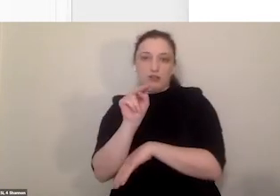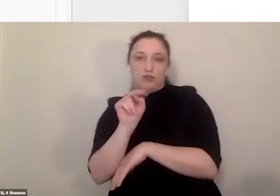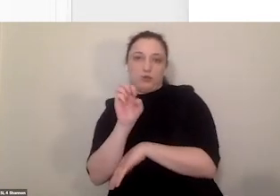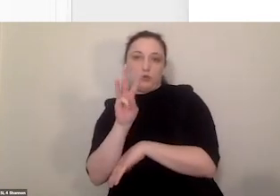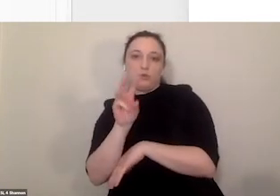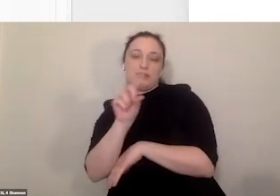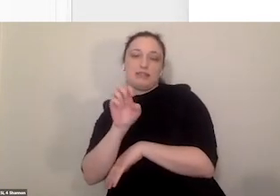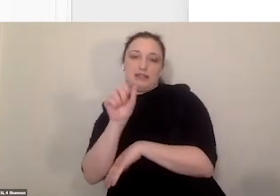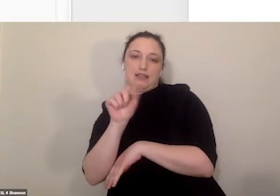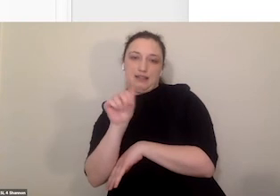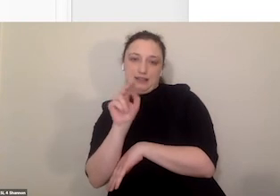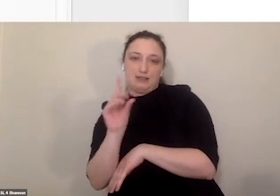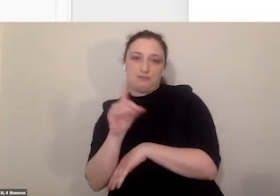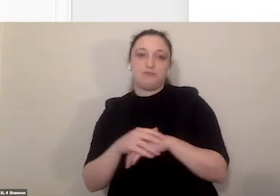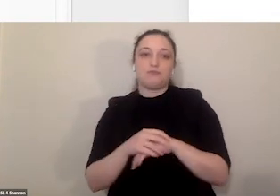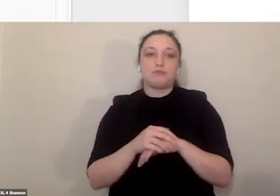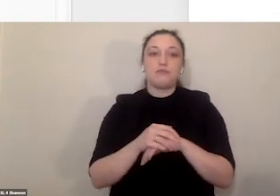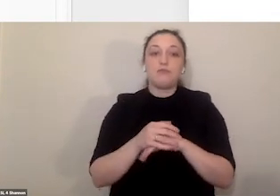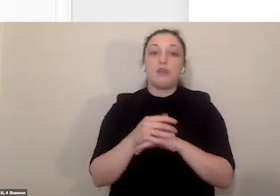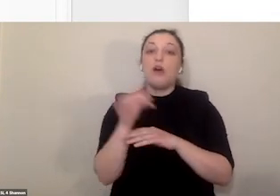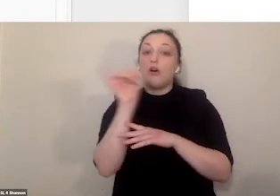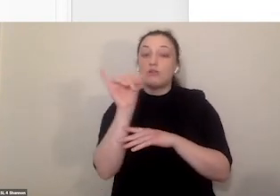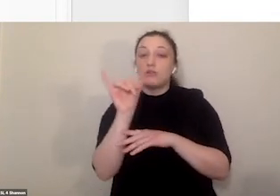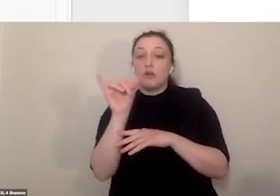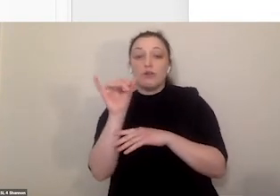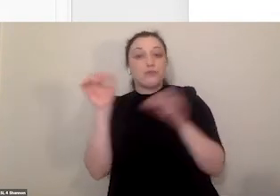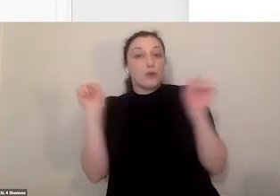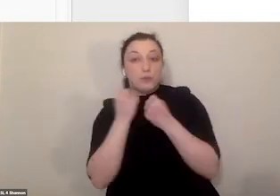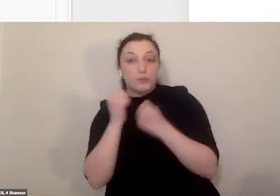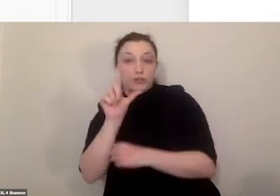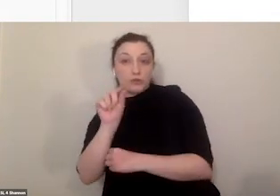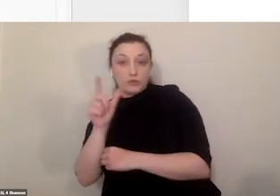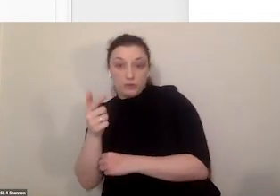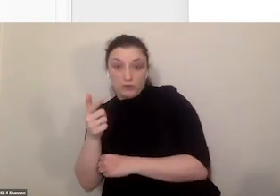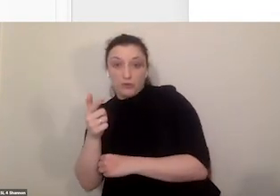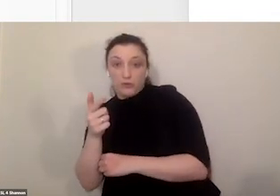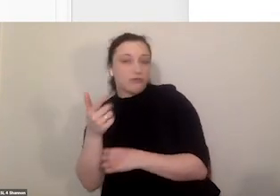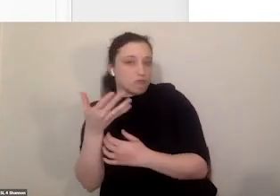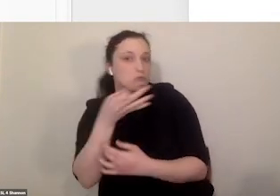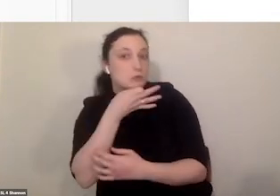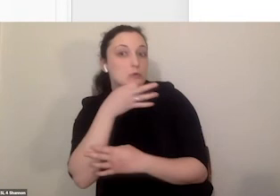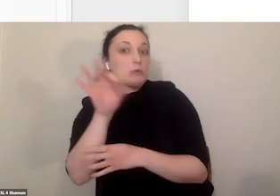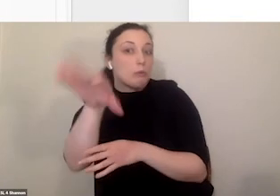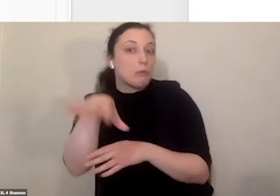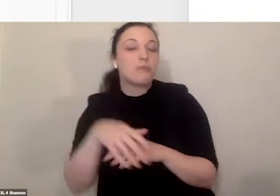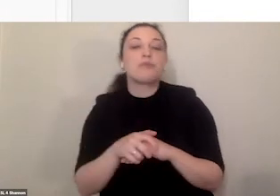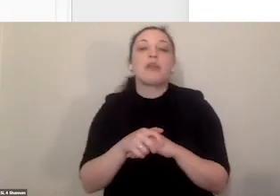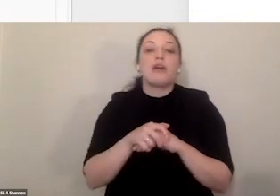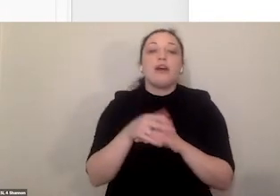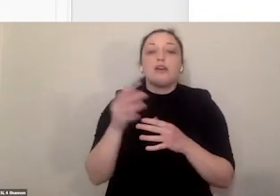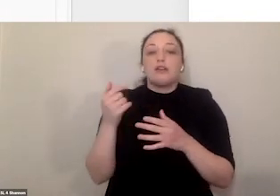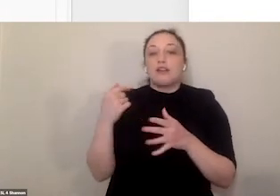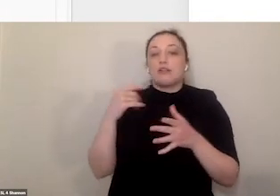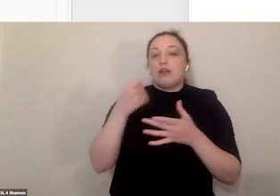to sample in winter 2021, so just in a couple of months, in order to understand the impact the pandemic has had